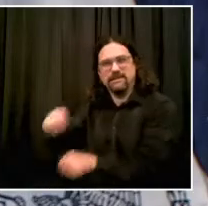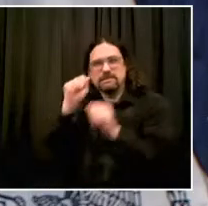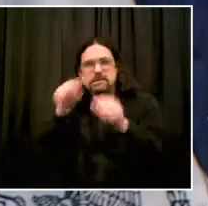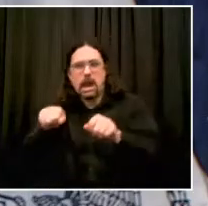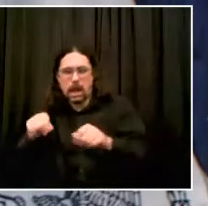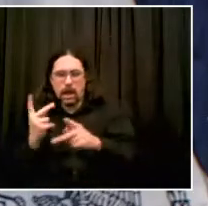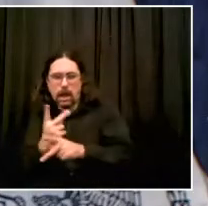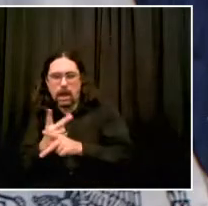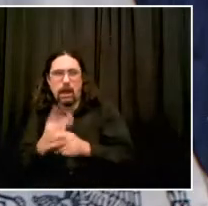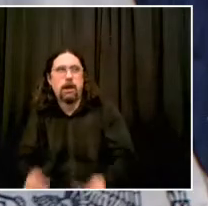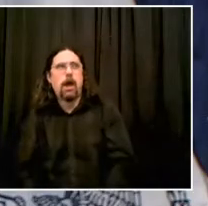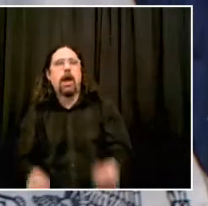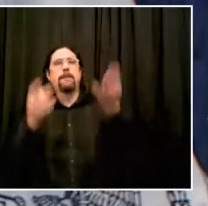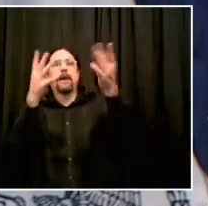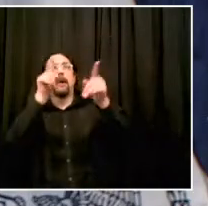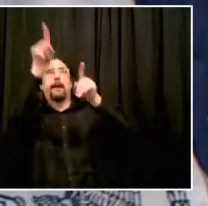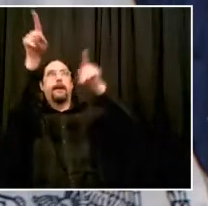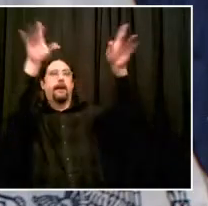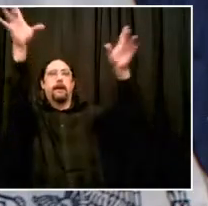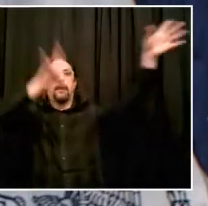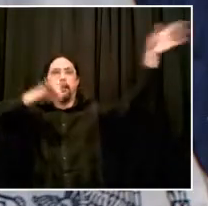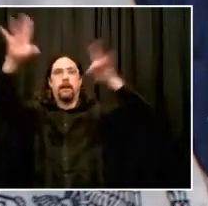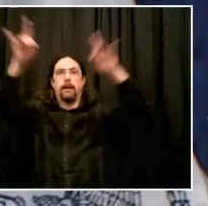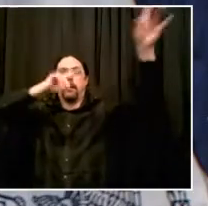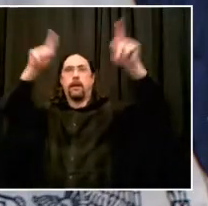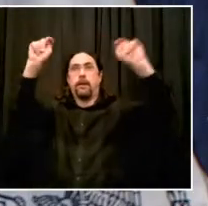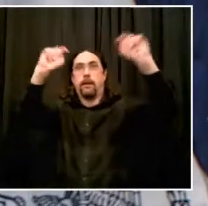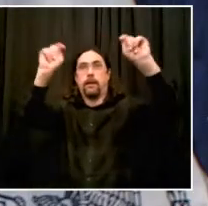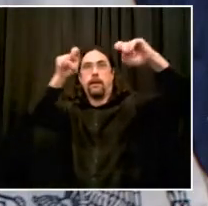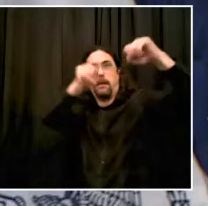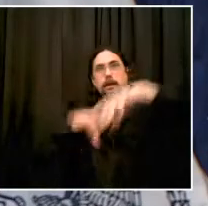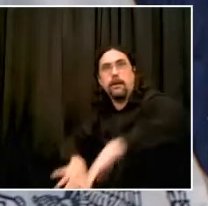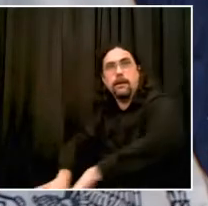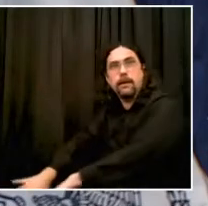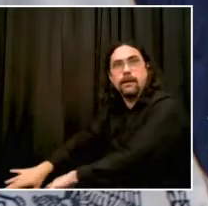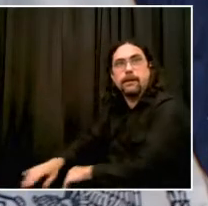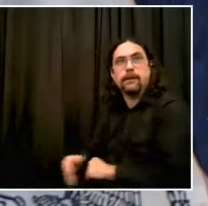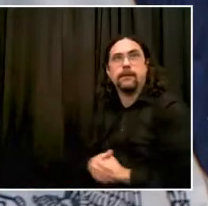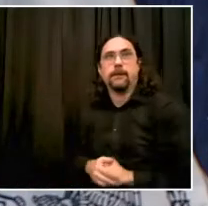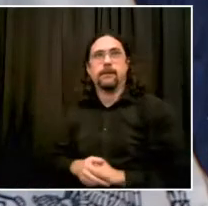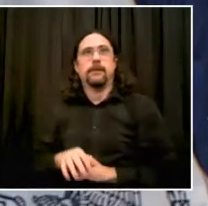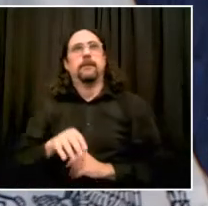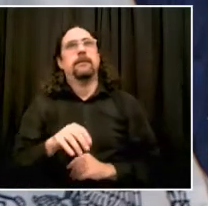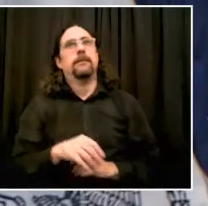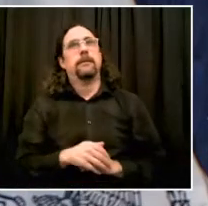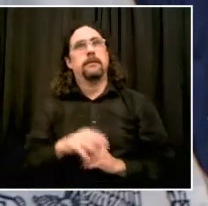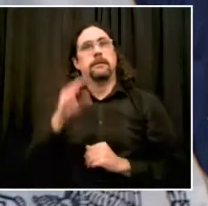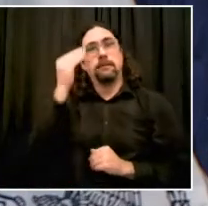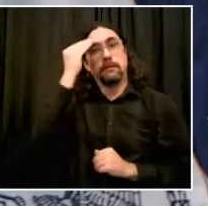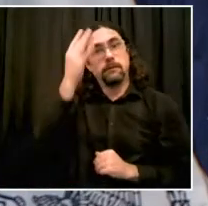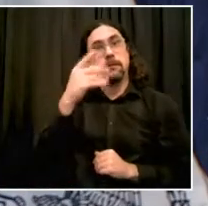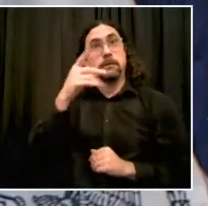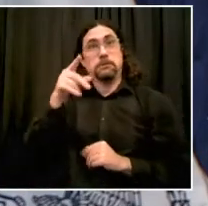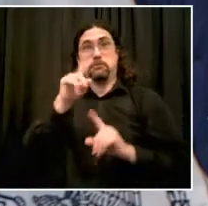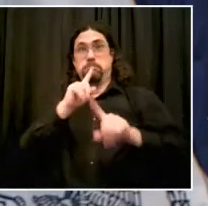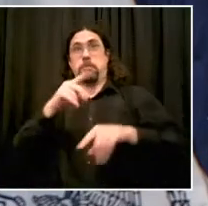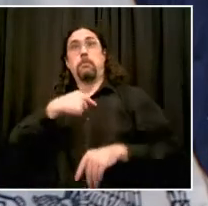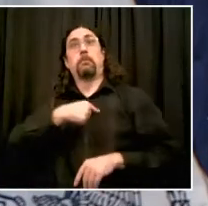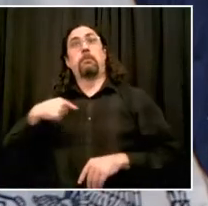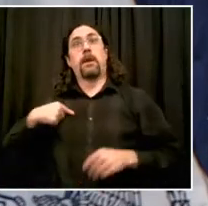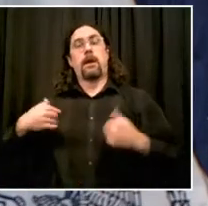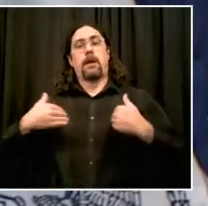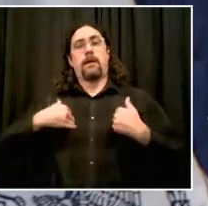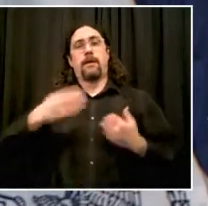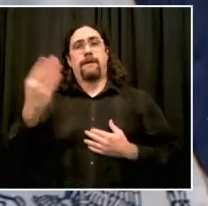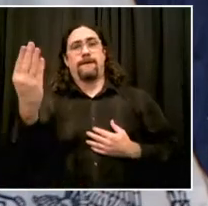going to expand into the current system of testing, and if not, why not? I'll turn to Dr. Varma. I think this is very much the path